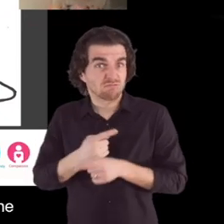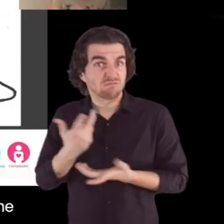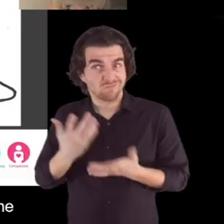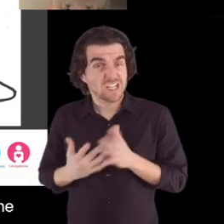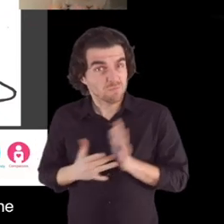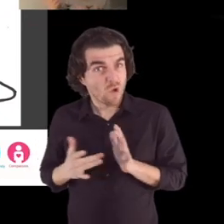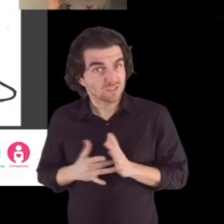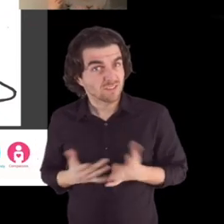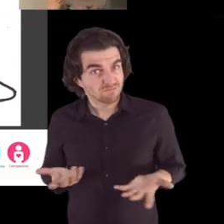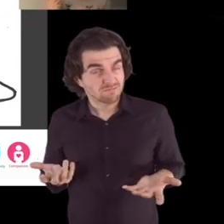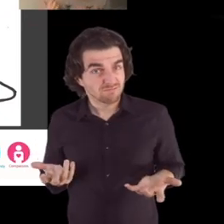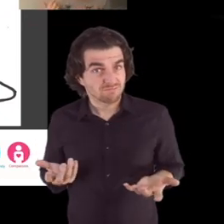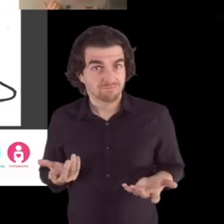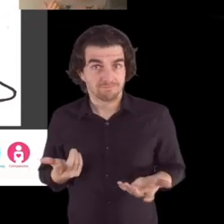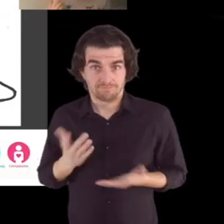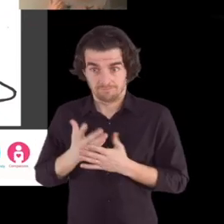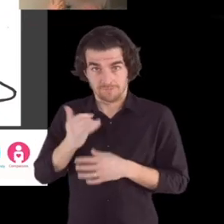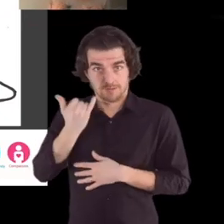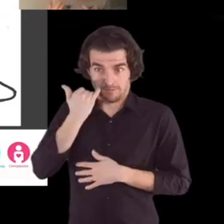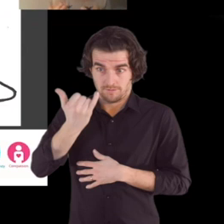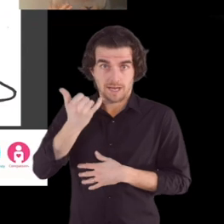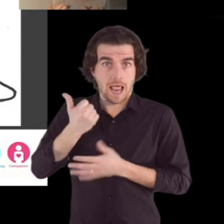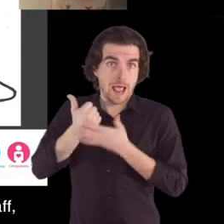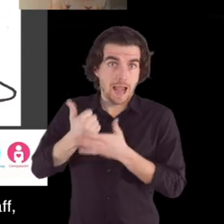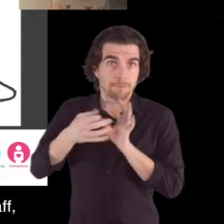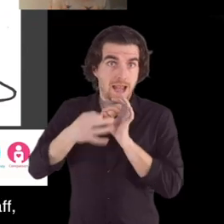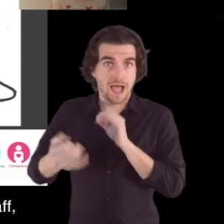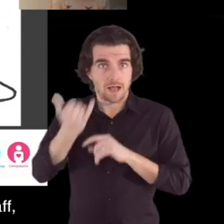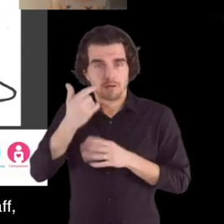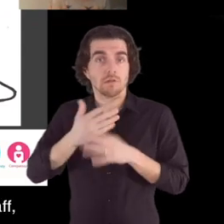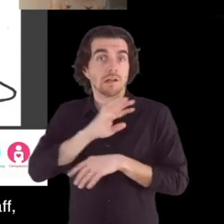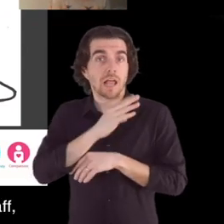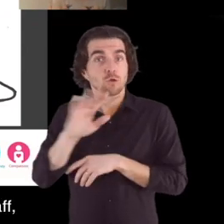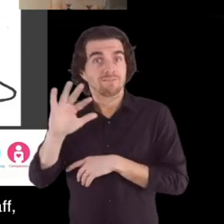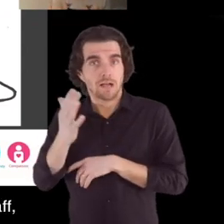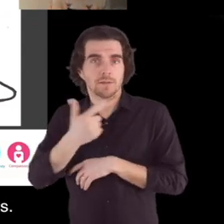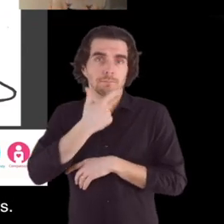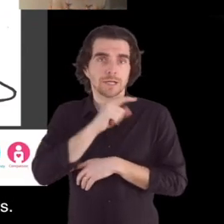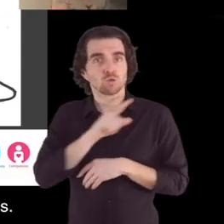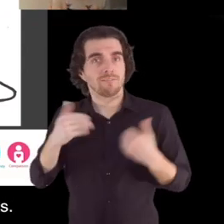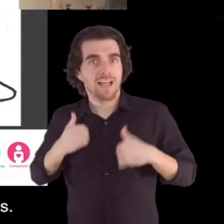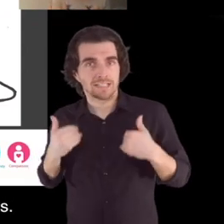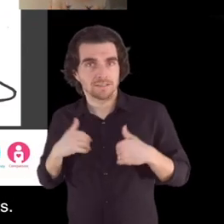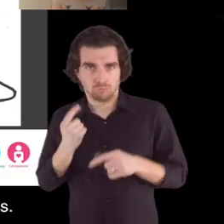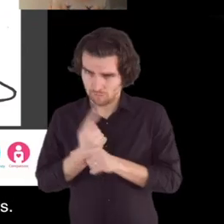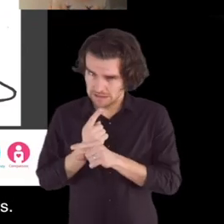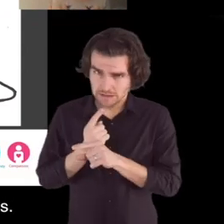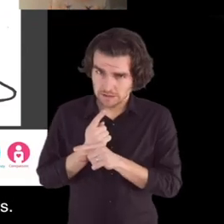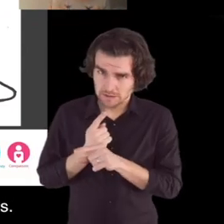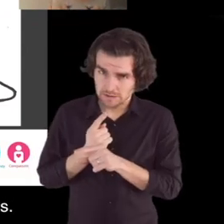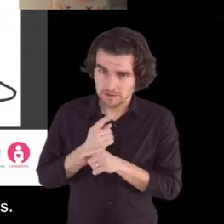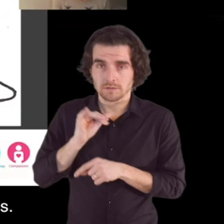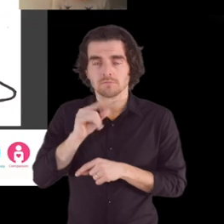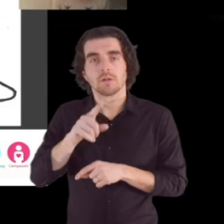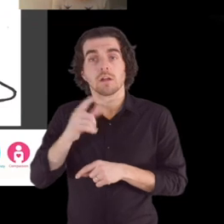the phone and talk to us about it. I think that's so important. The helpline's there for staff. It's 9 to 5,